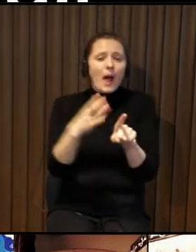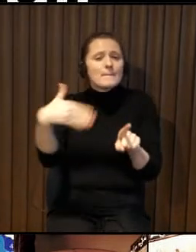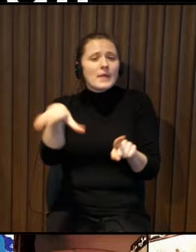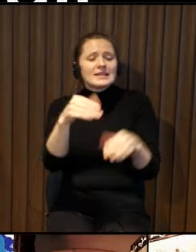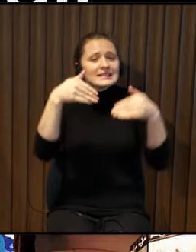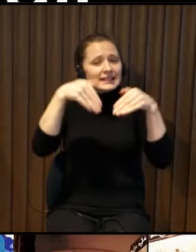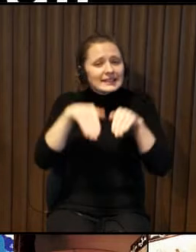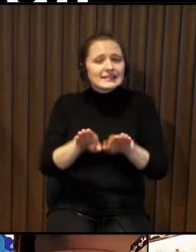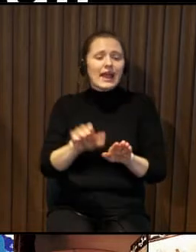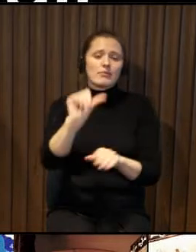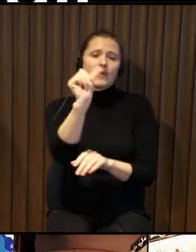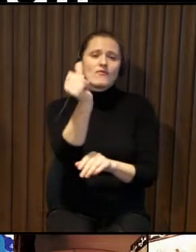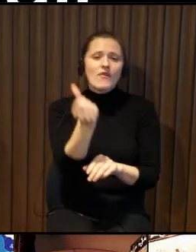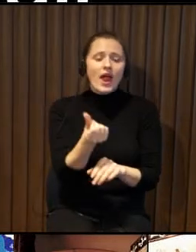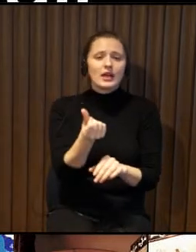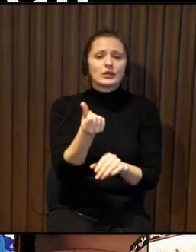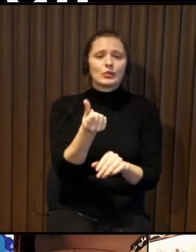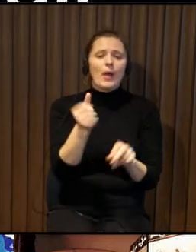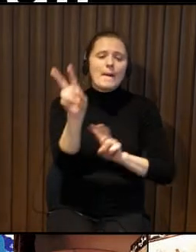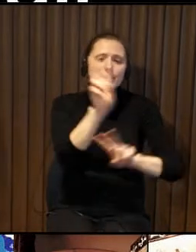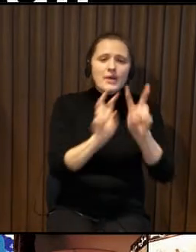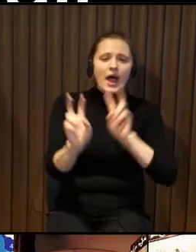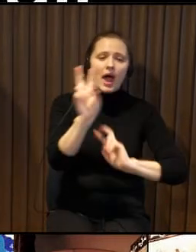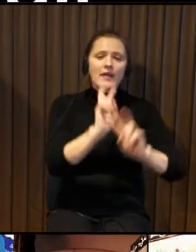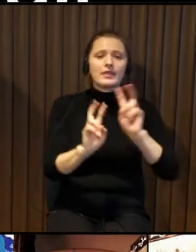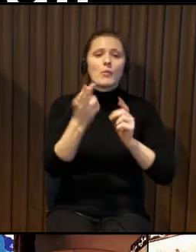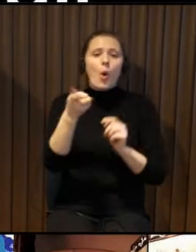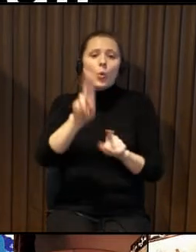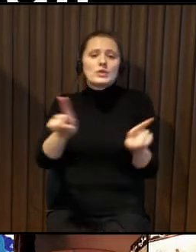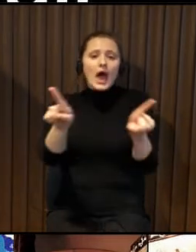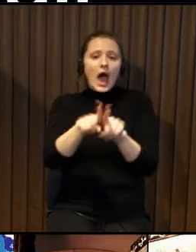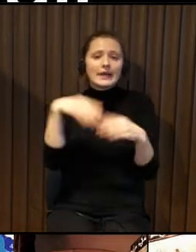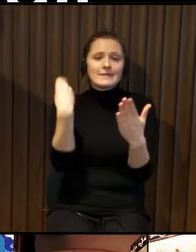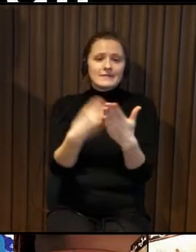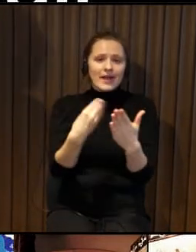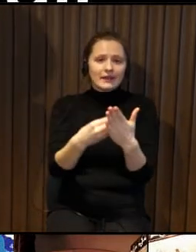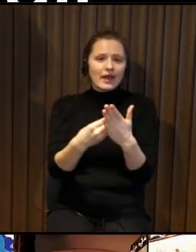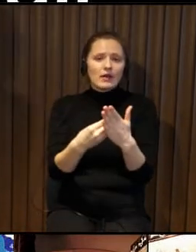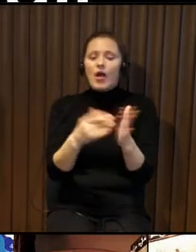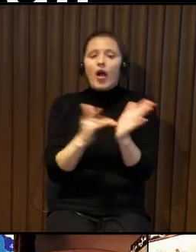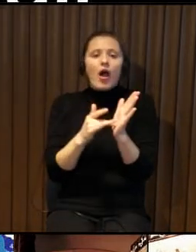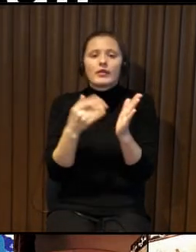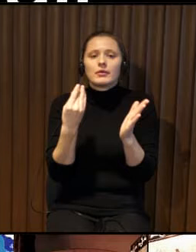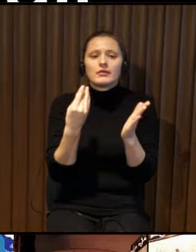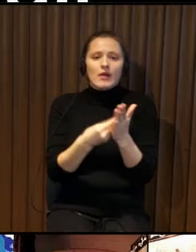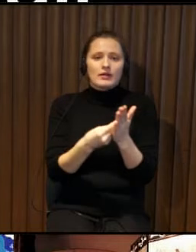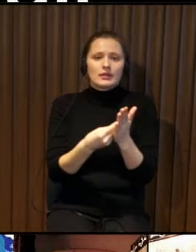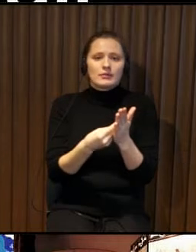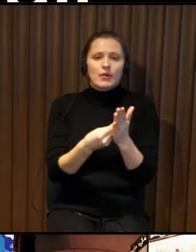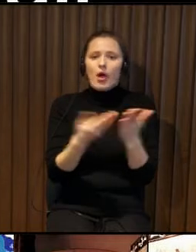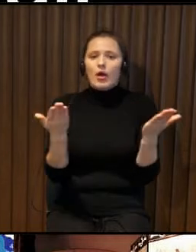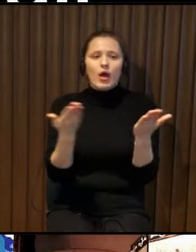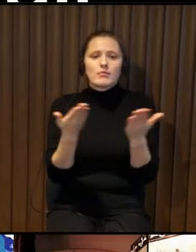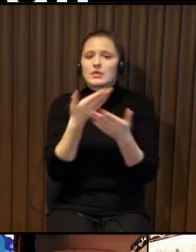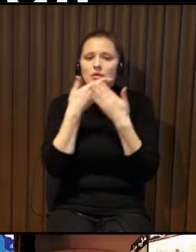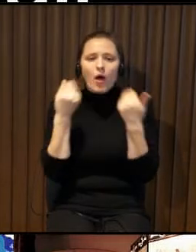determine the truth, assess who and what has value, run our economy, all our fundamental